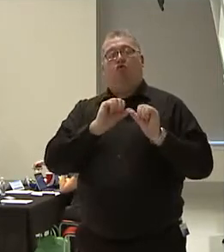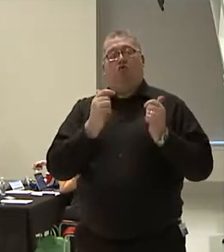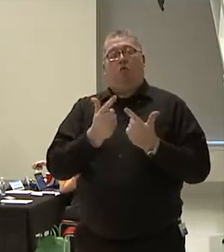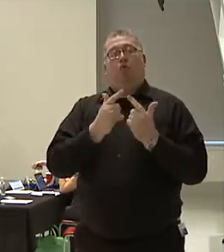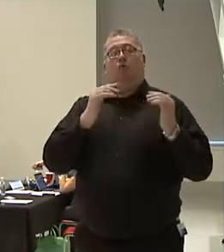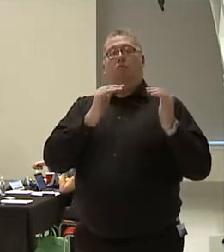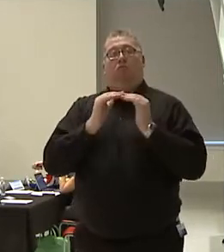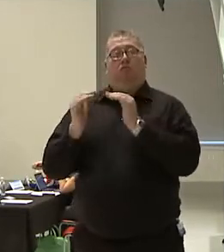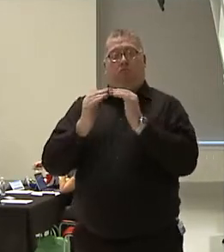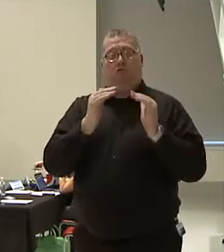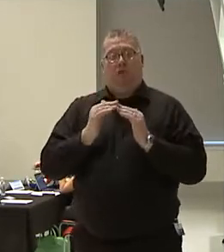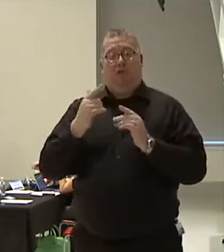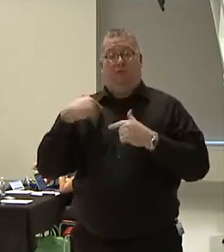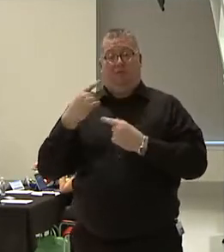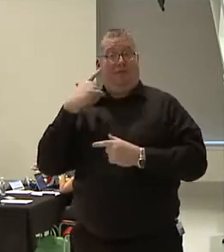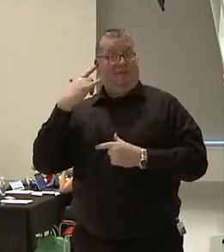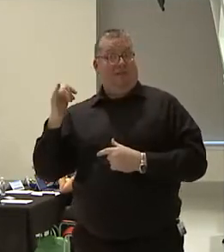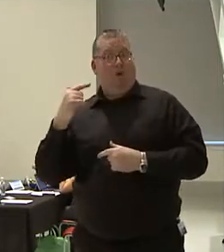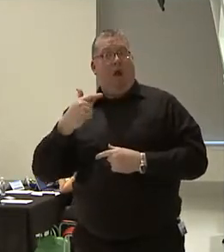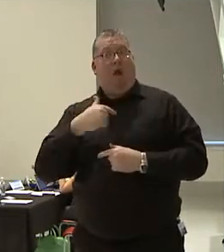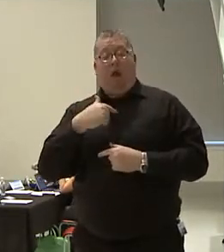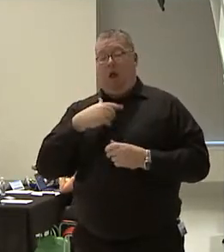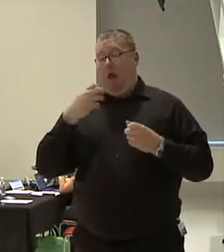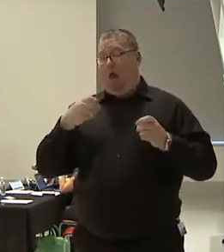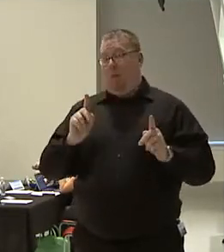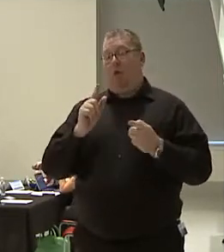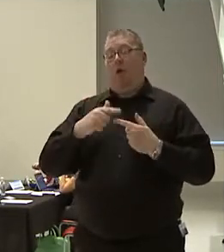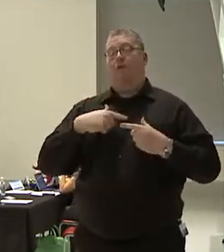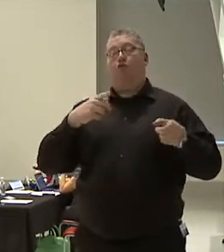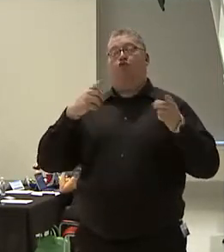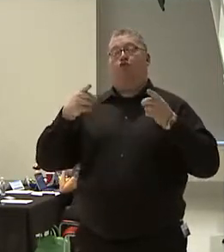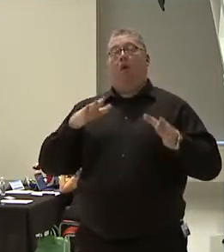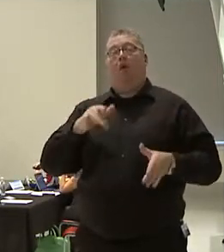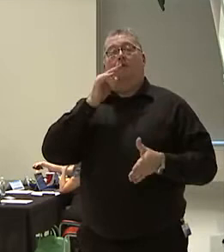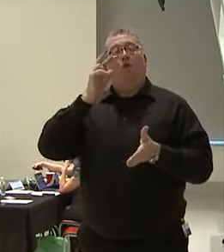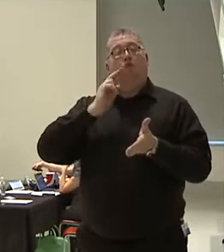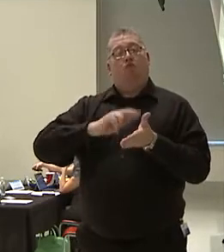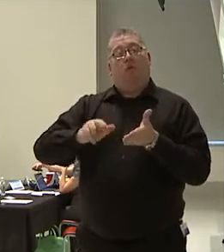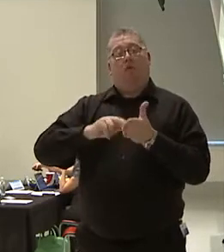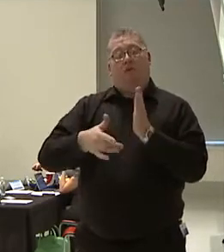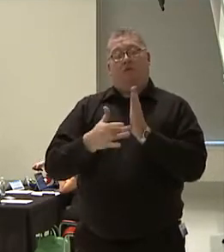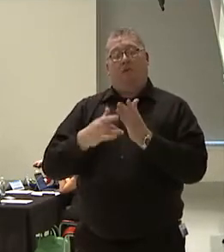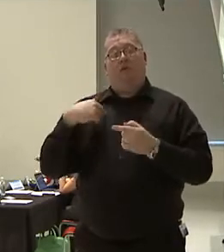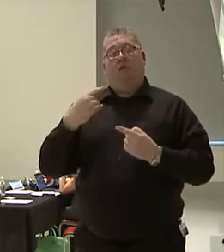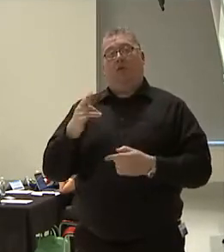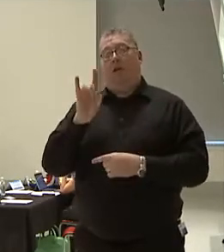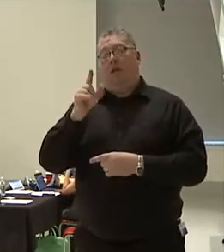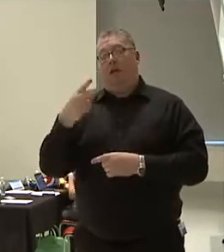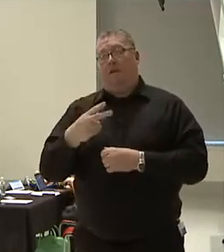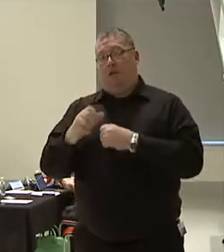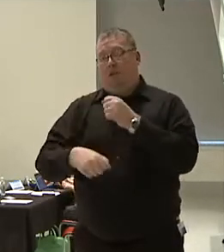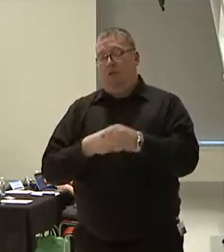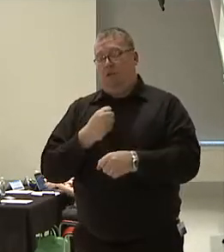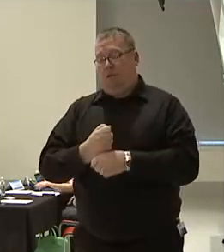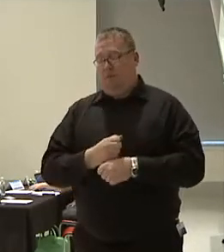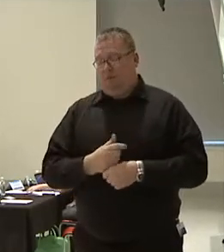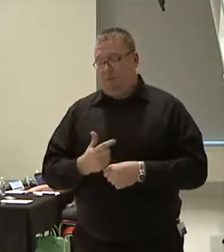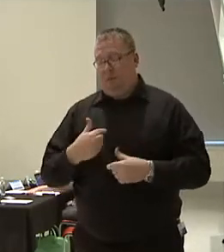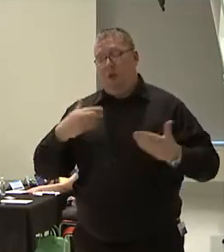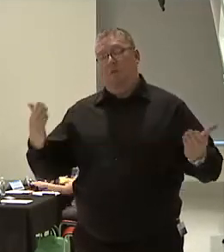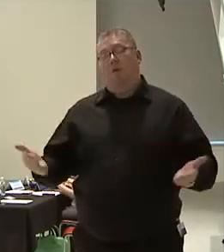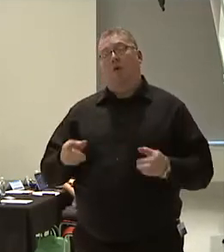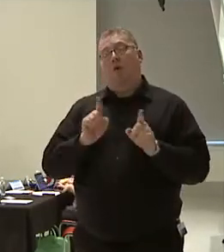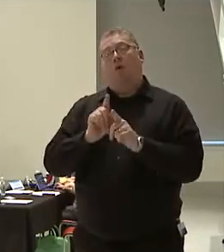California, where I've had the privilege of being the Director of Research and Technology for almost 8.5 years. And I'm also here on behalf of Open Oakland, a civic